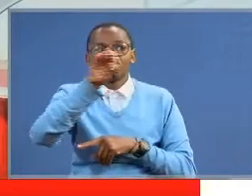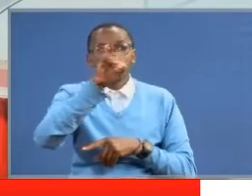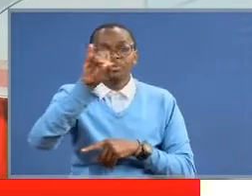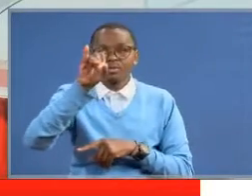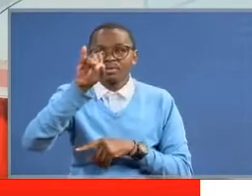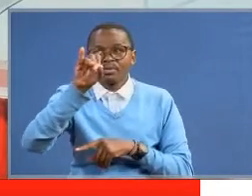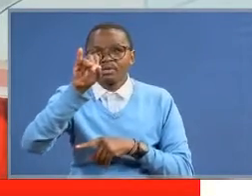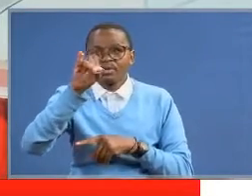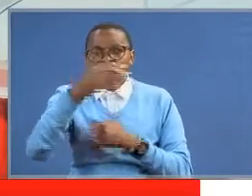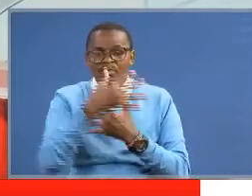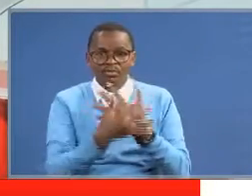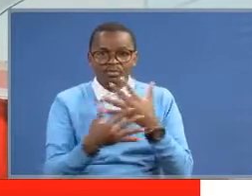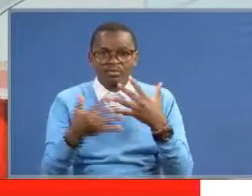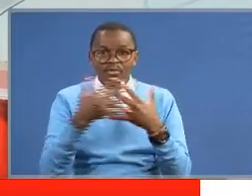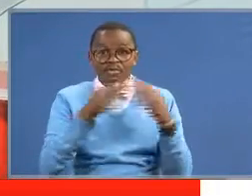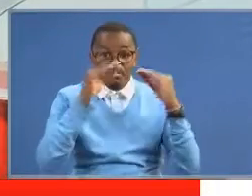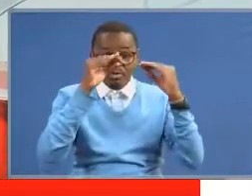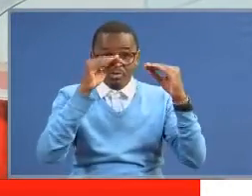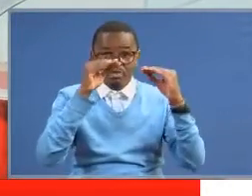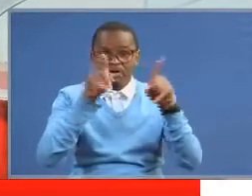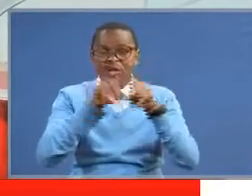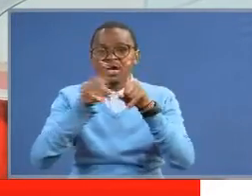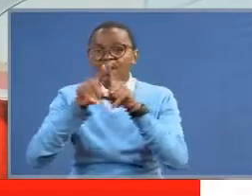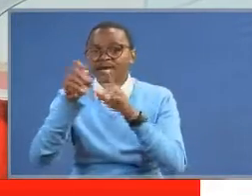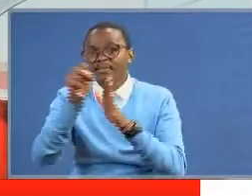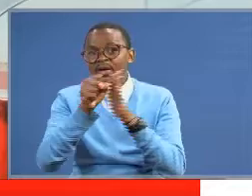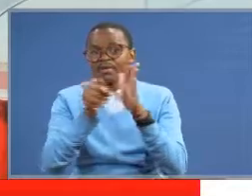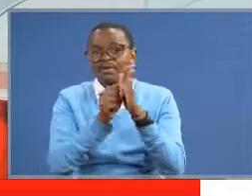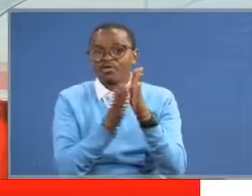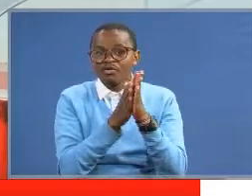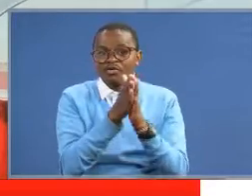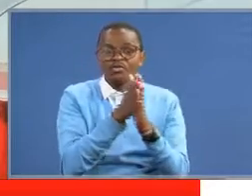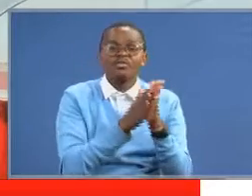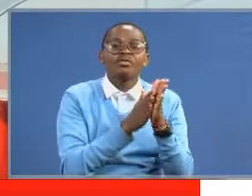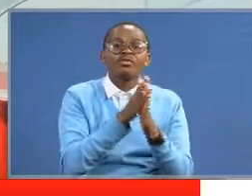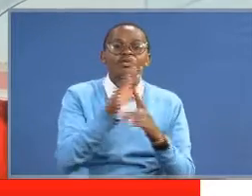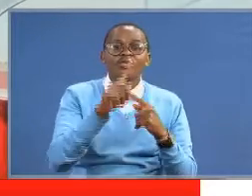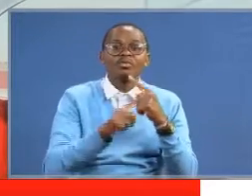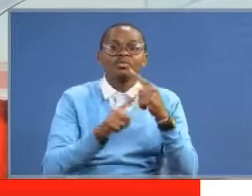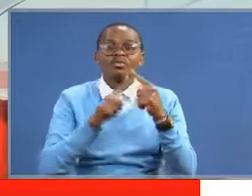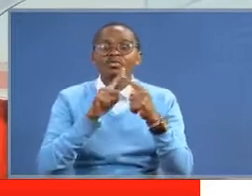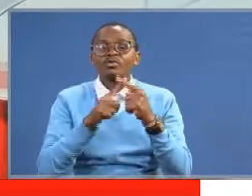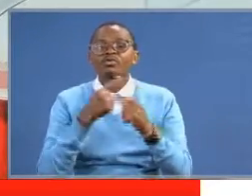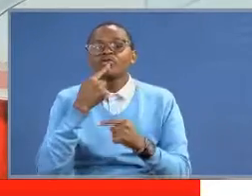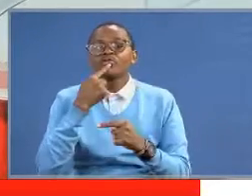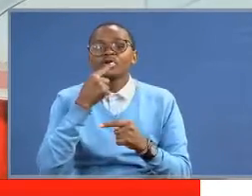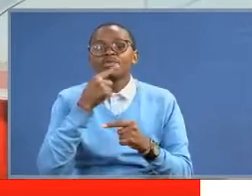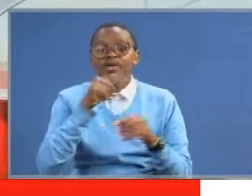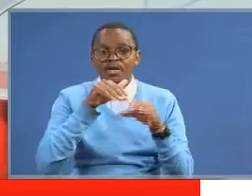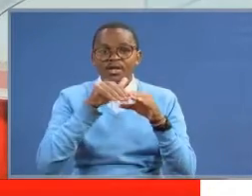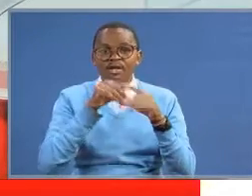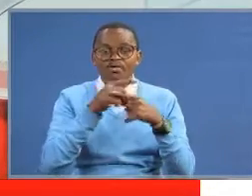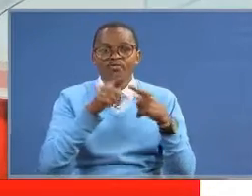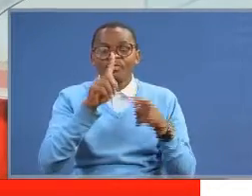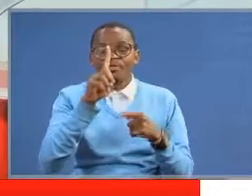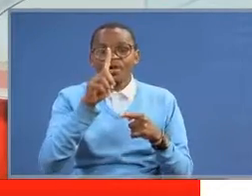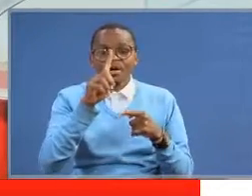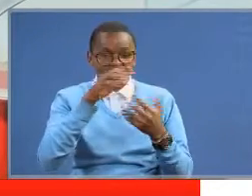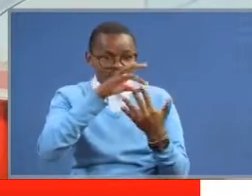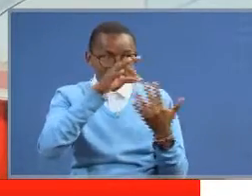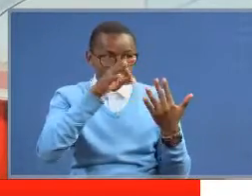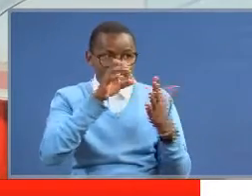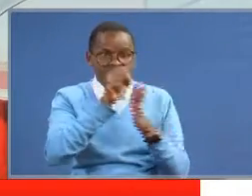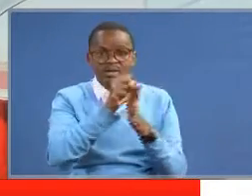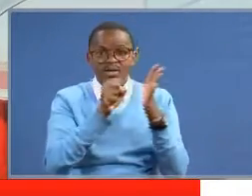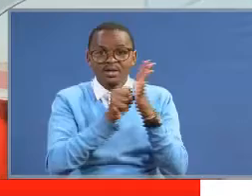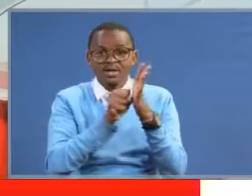learn that computers was taught as a subject. So I was very interested, and when we were told to go, when we went Form 1, we were told to go and select